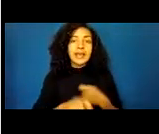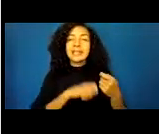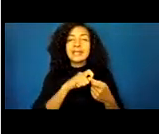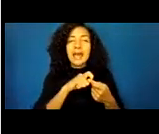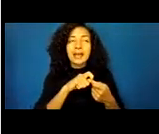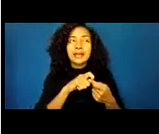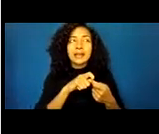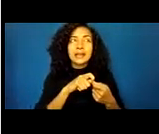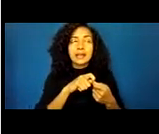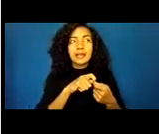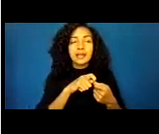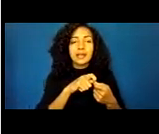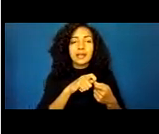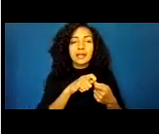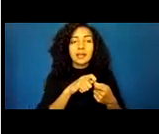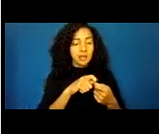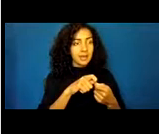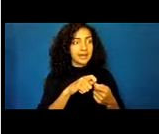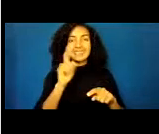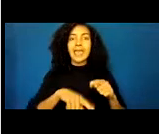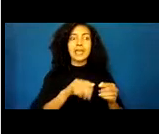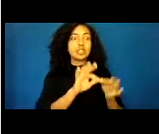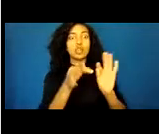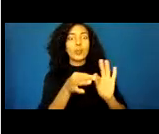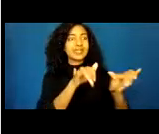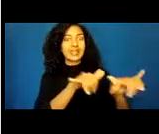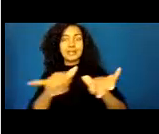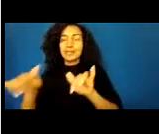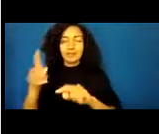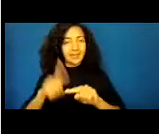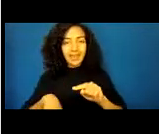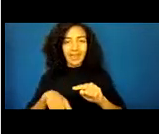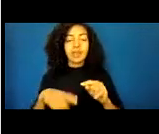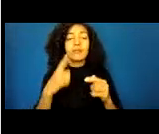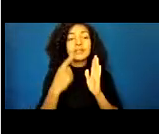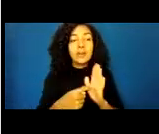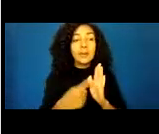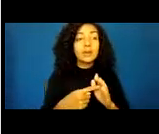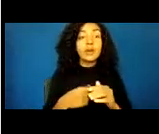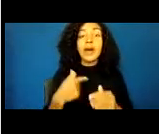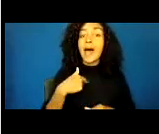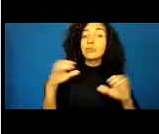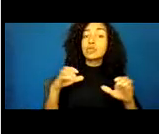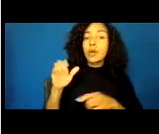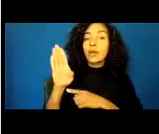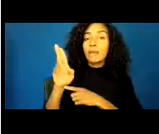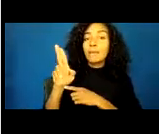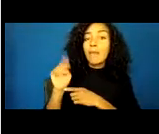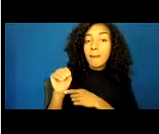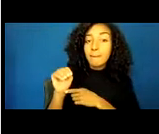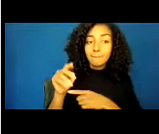word interpreted the same. Some examples are, I'm doing bum, I am still